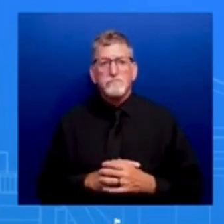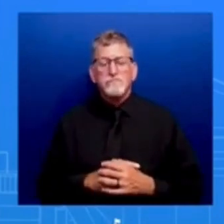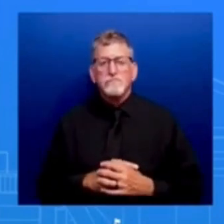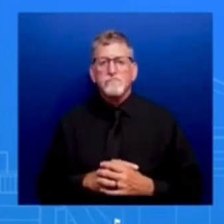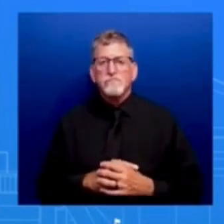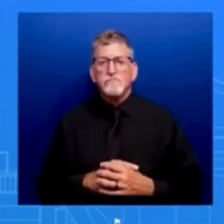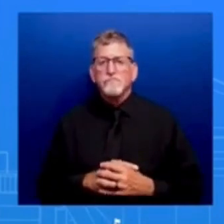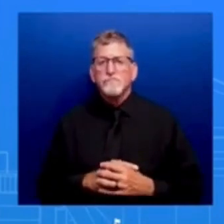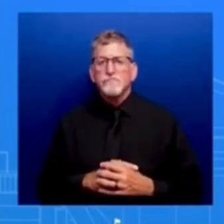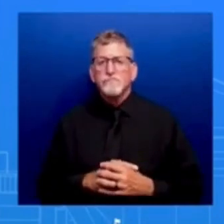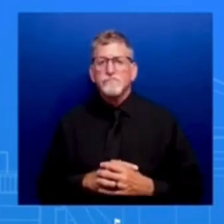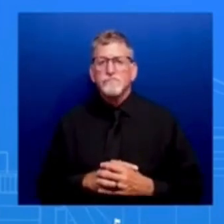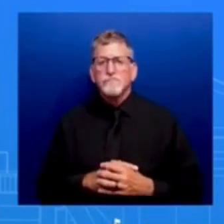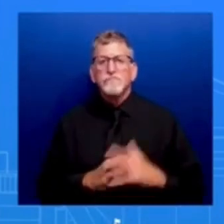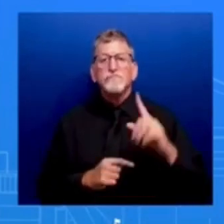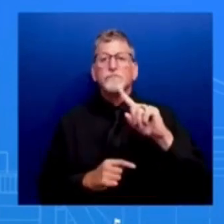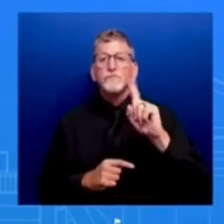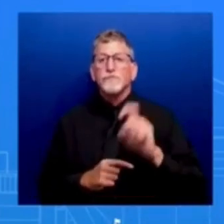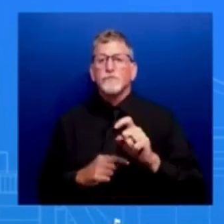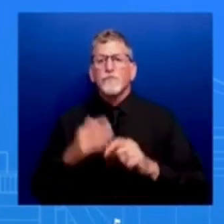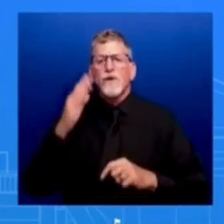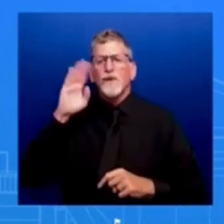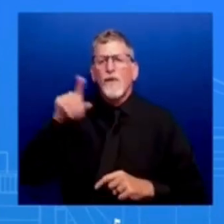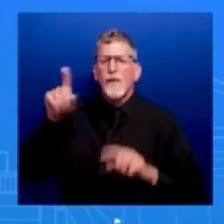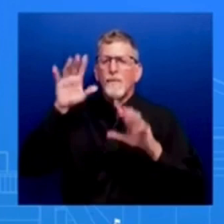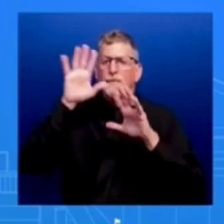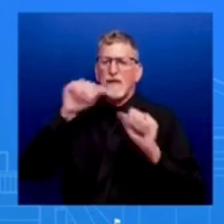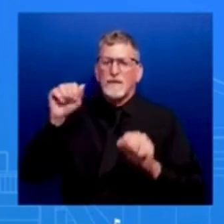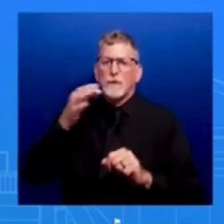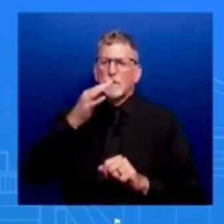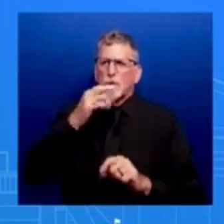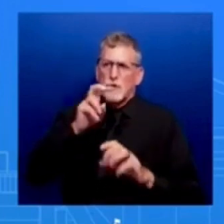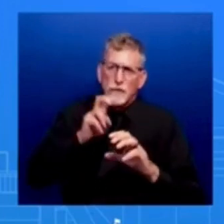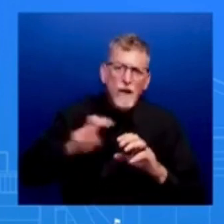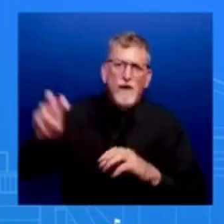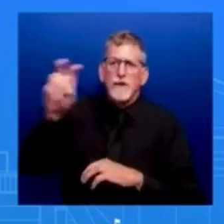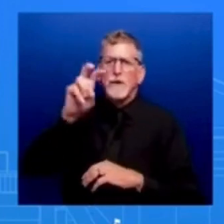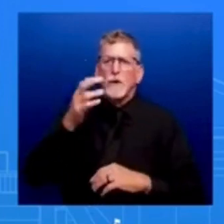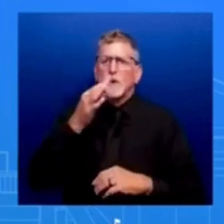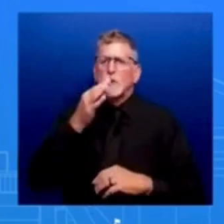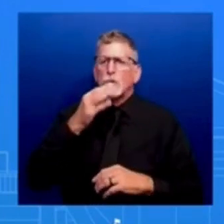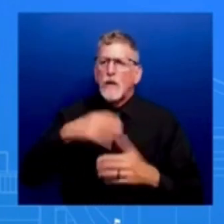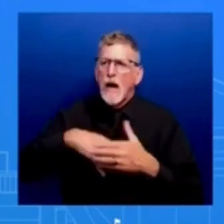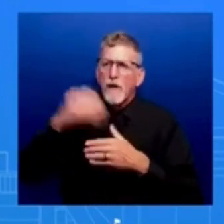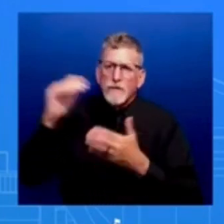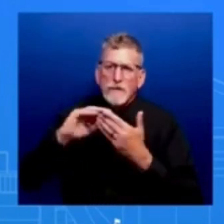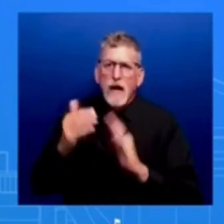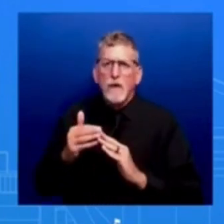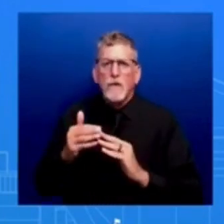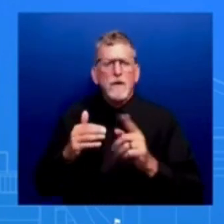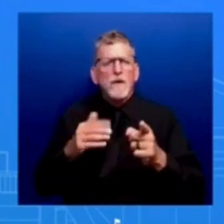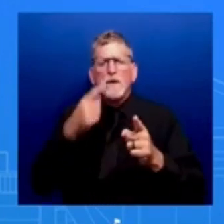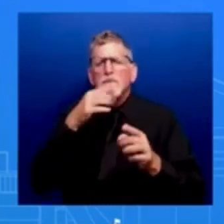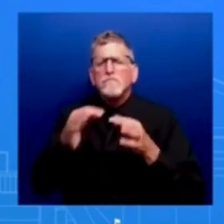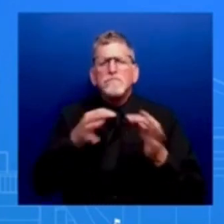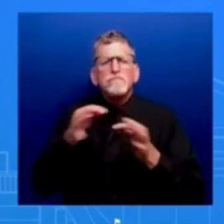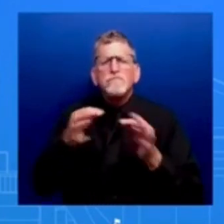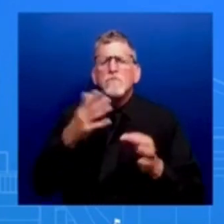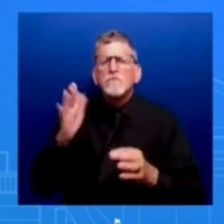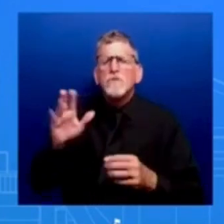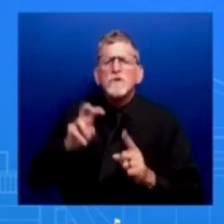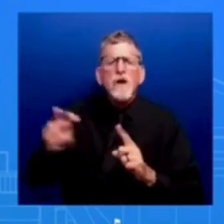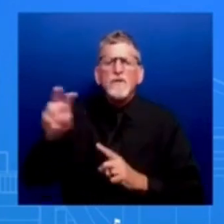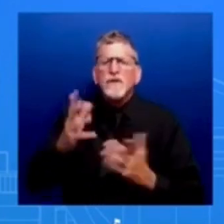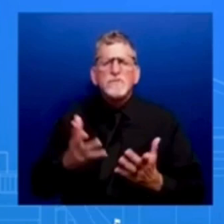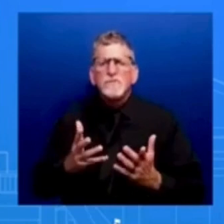president traveling. If you could circle back to confirm as your conduit, just to be clear, if the White House offered the